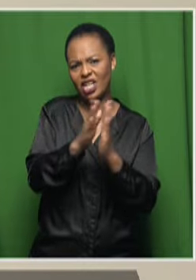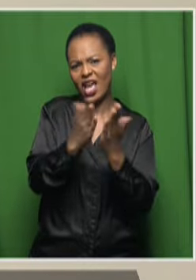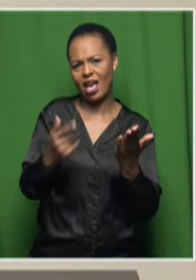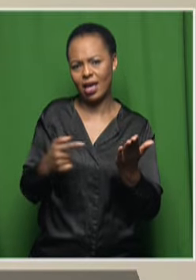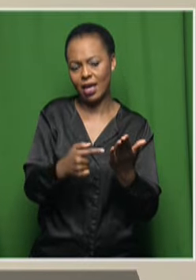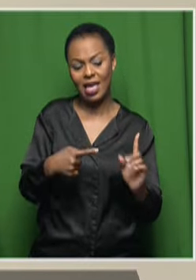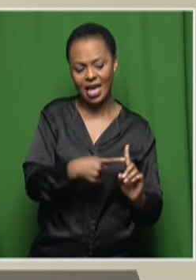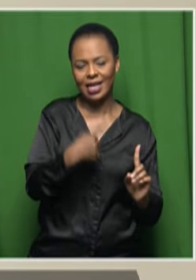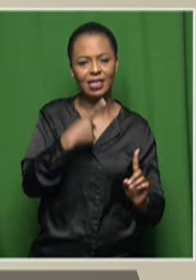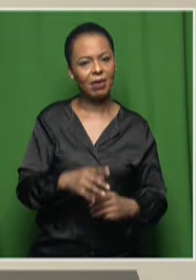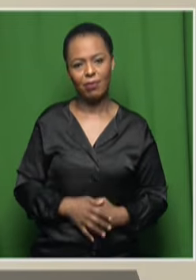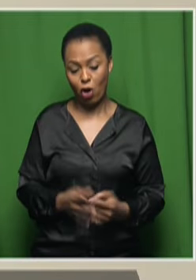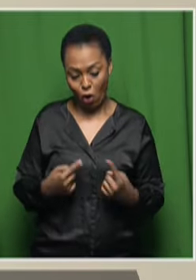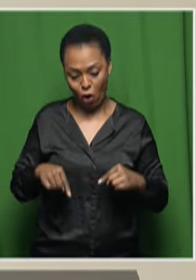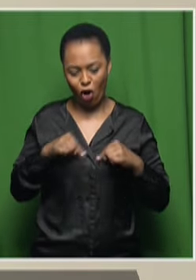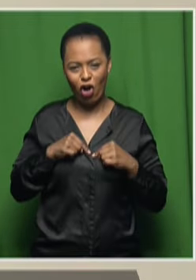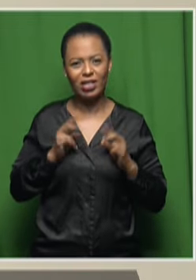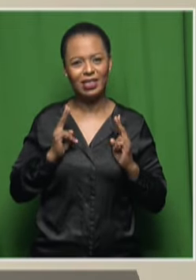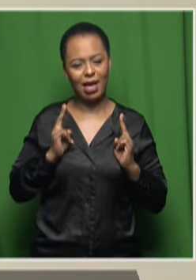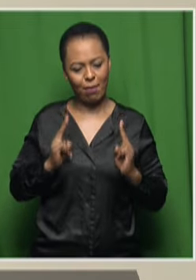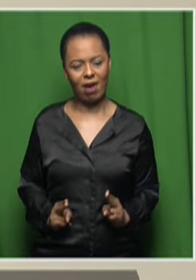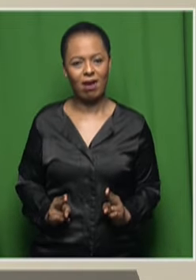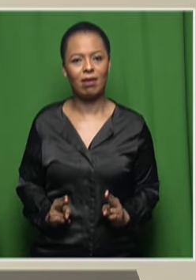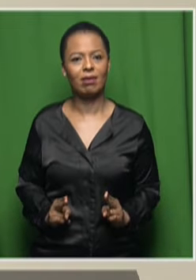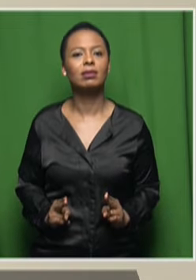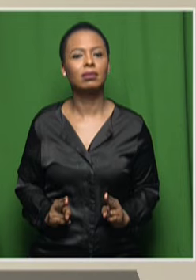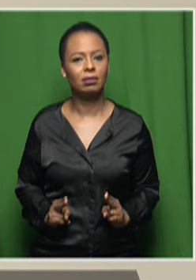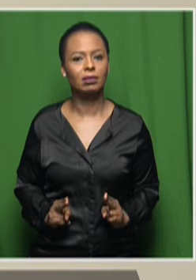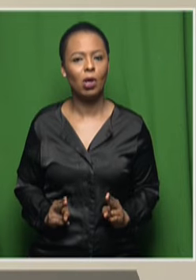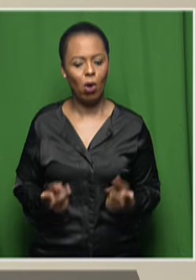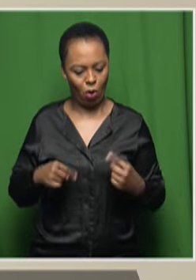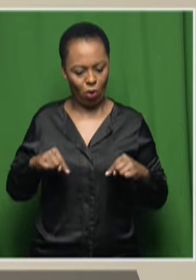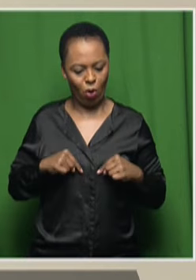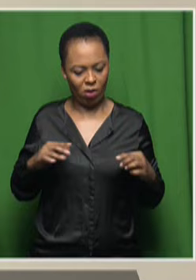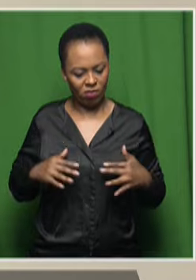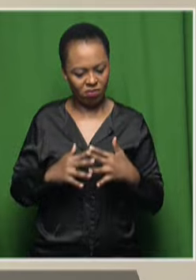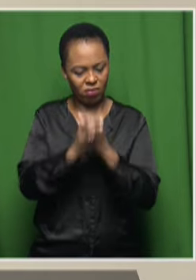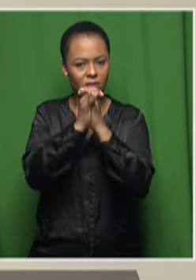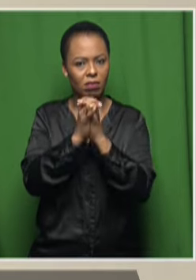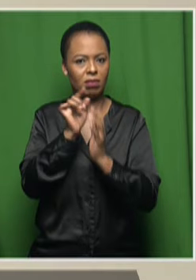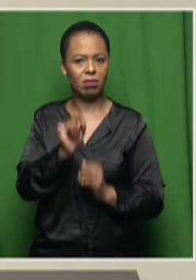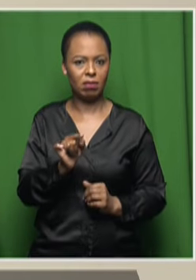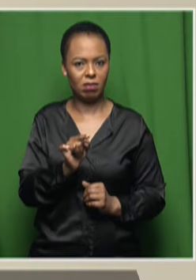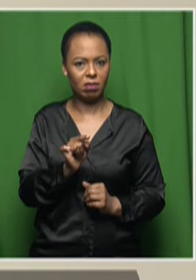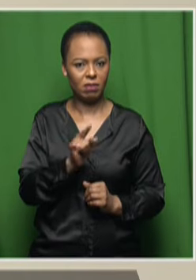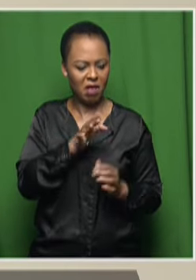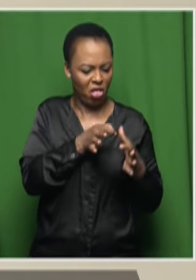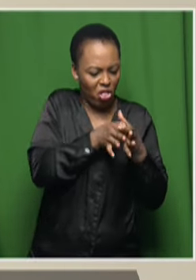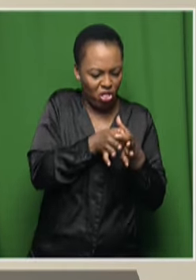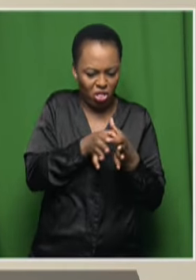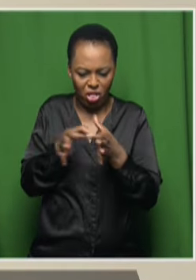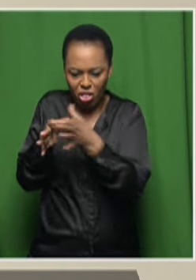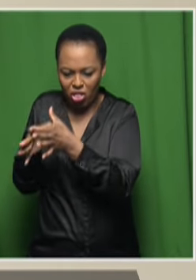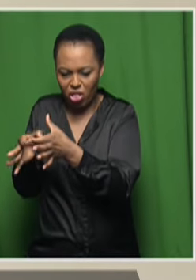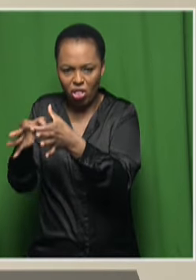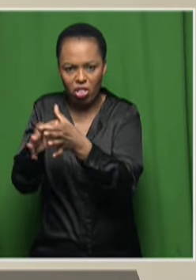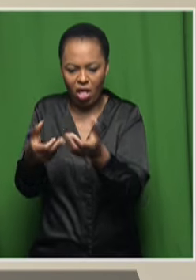are all human beings. We belong to one race, the human race. Sobukwe said he does not belong, we do not subscribe